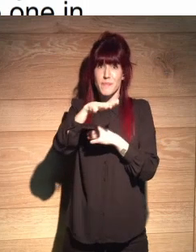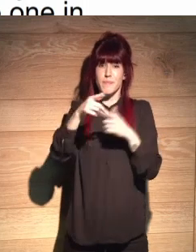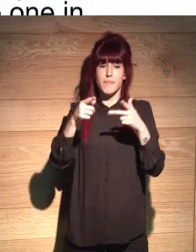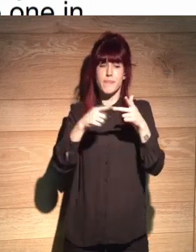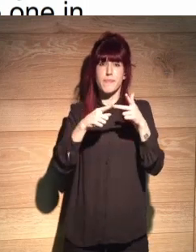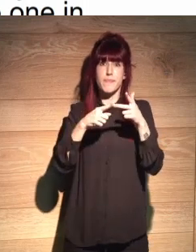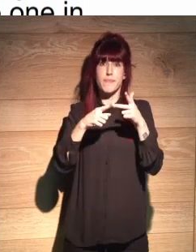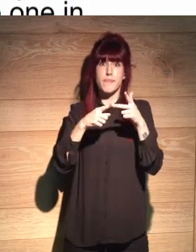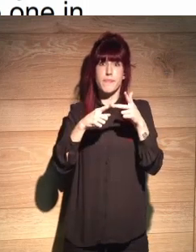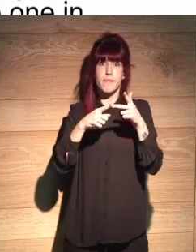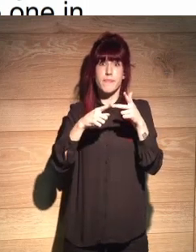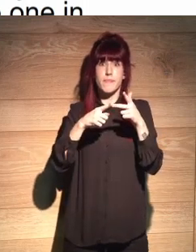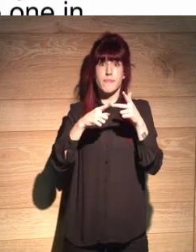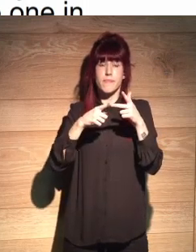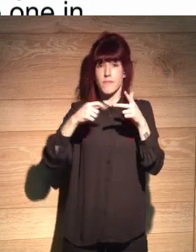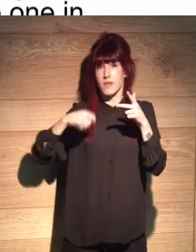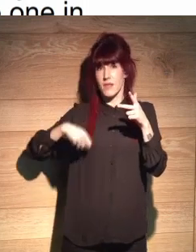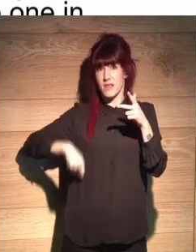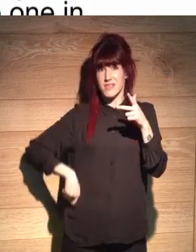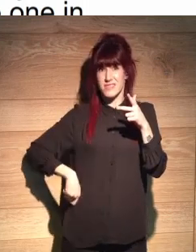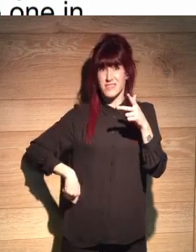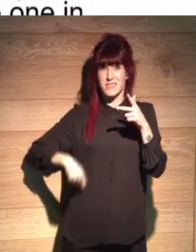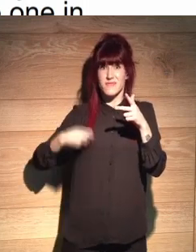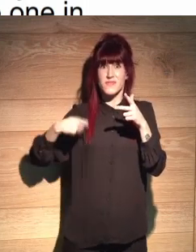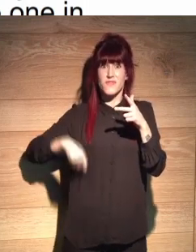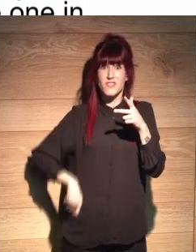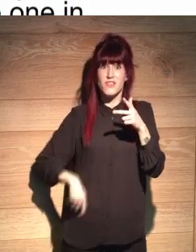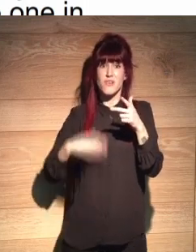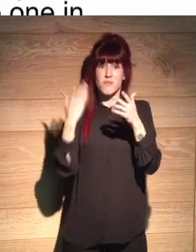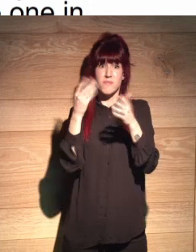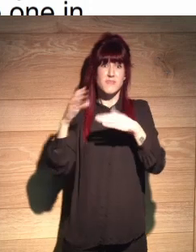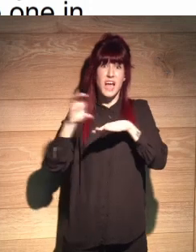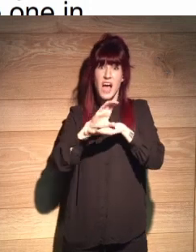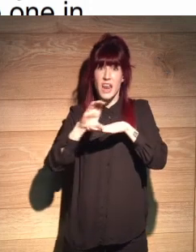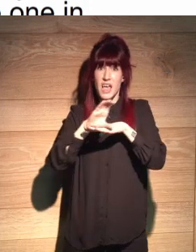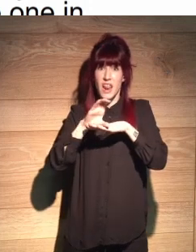career path, industry background, age, and education.